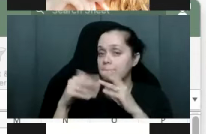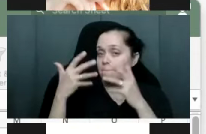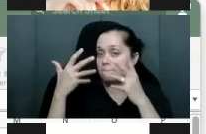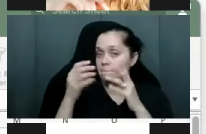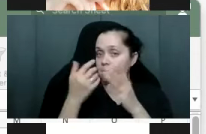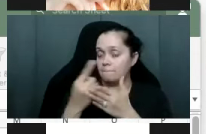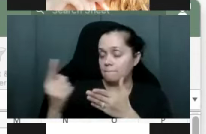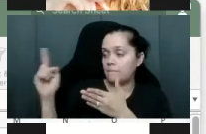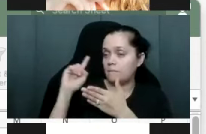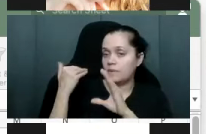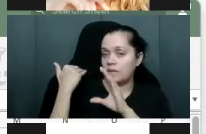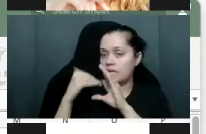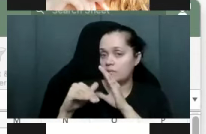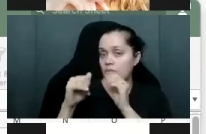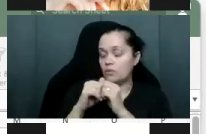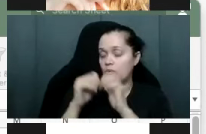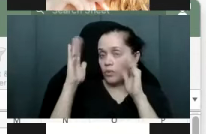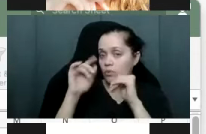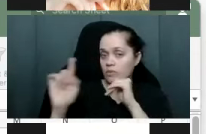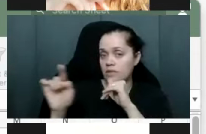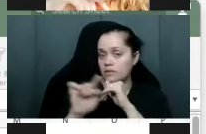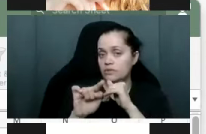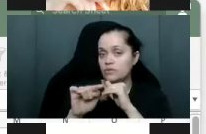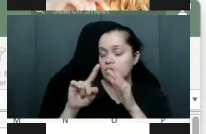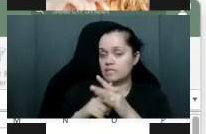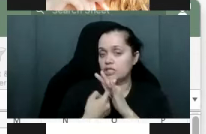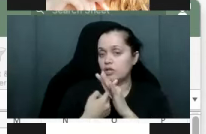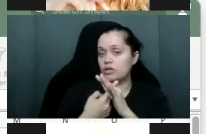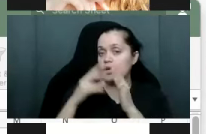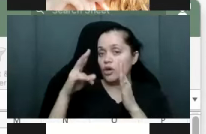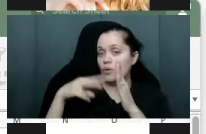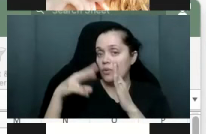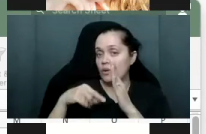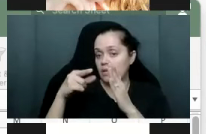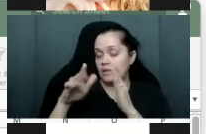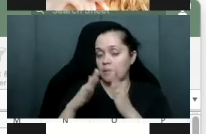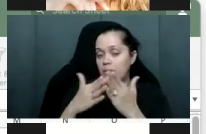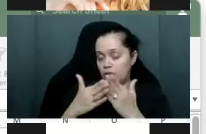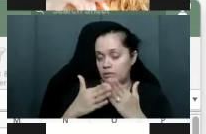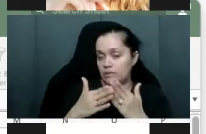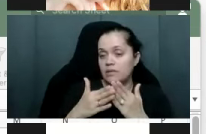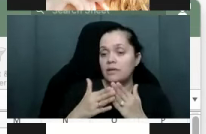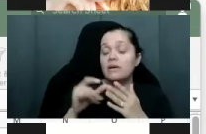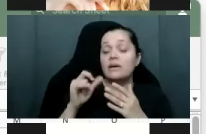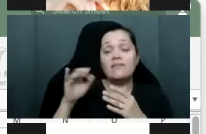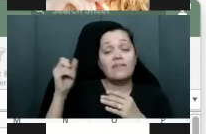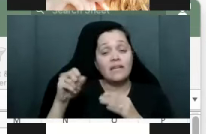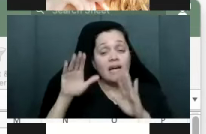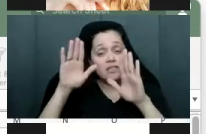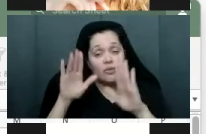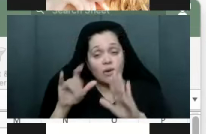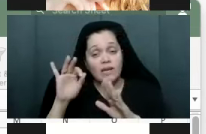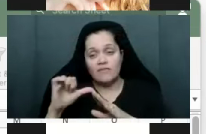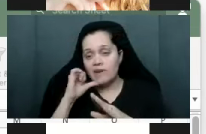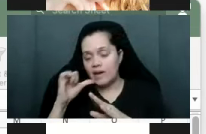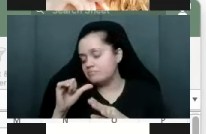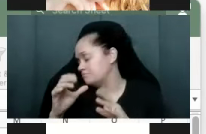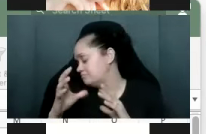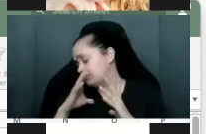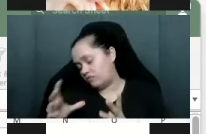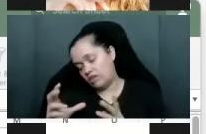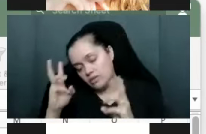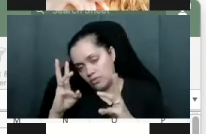last week with the hope that you could get started reading in the textbook. If so, great, but if not, that's fine.